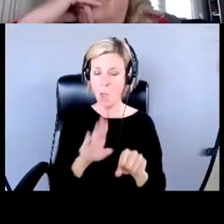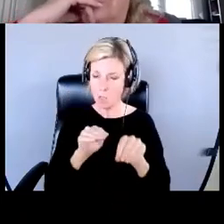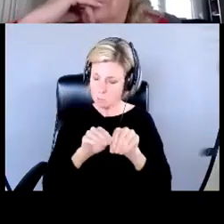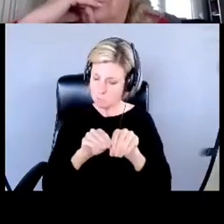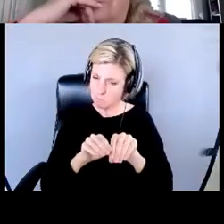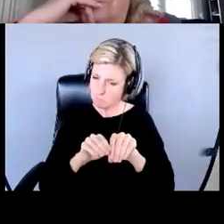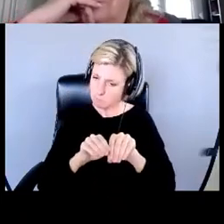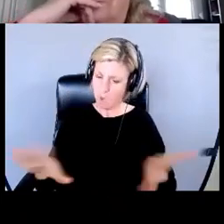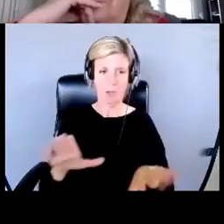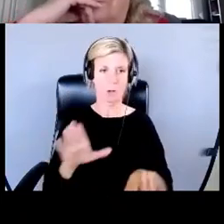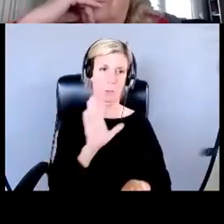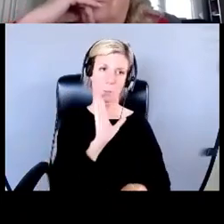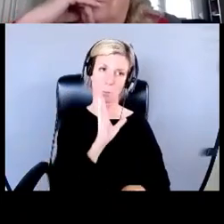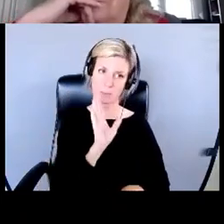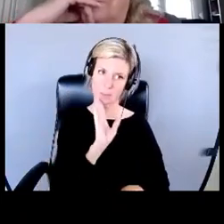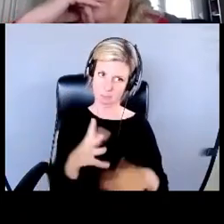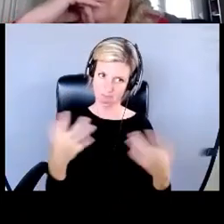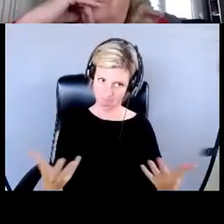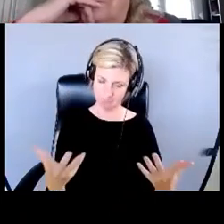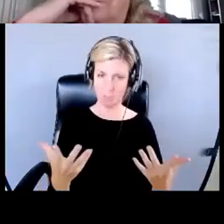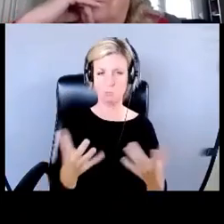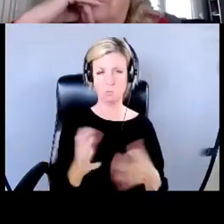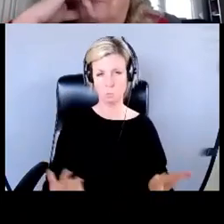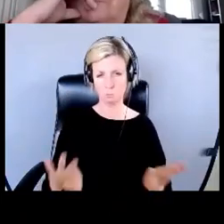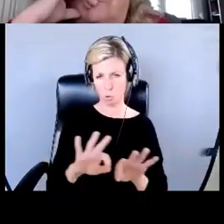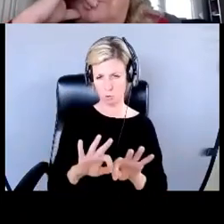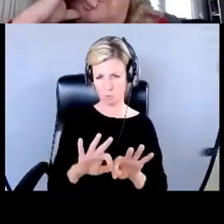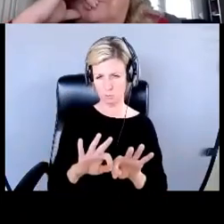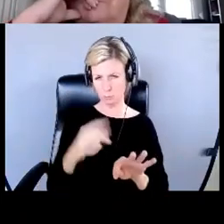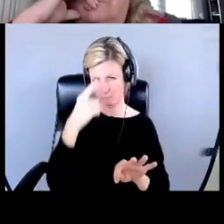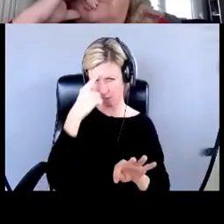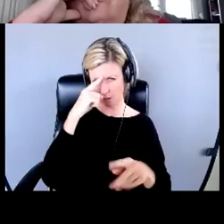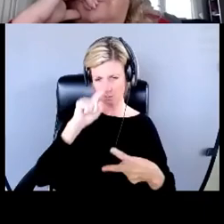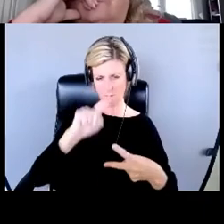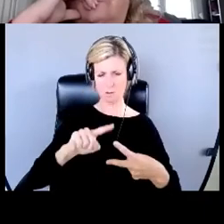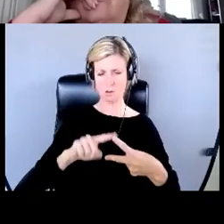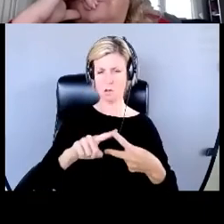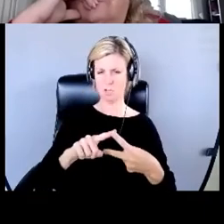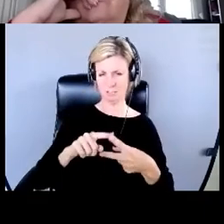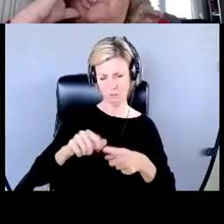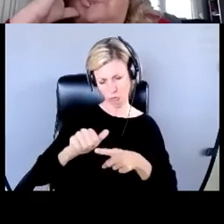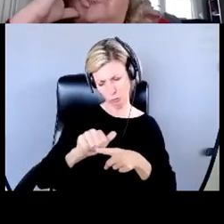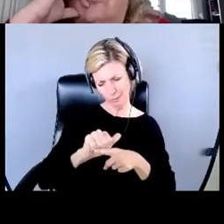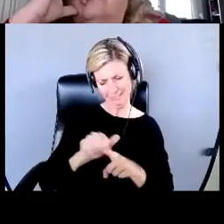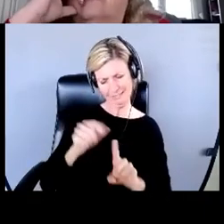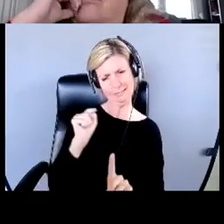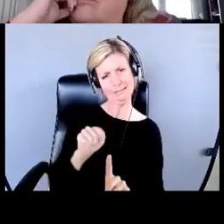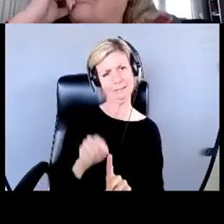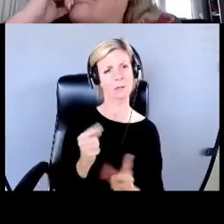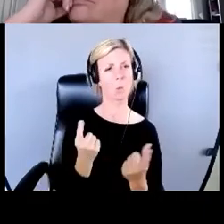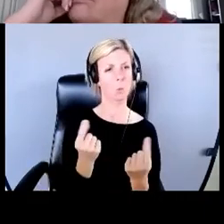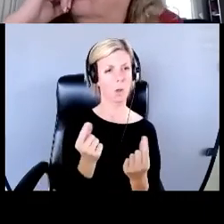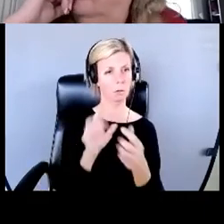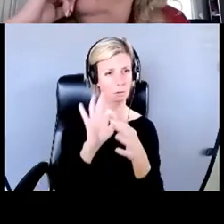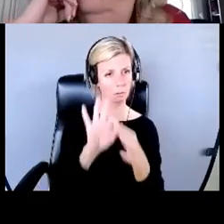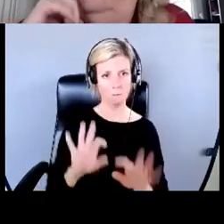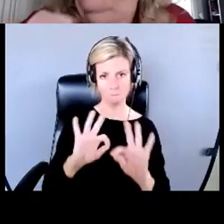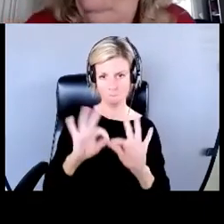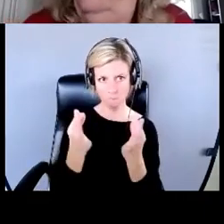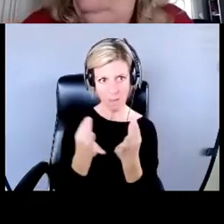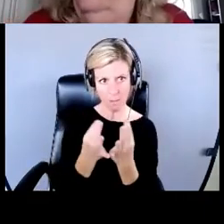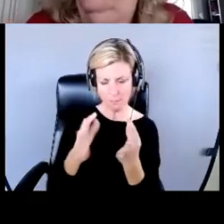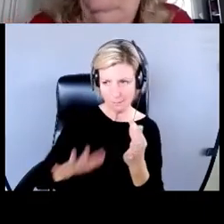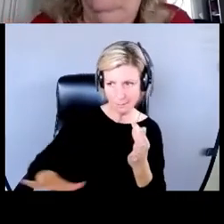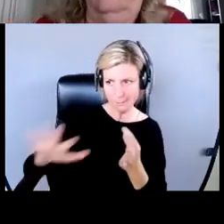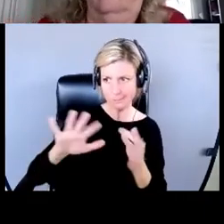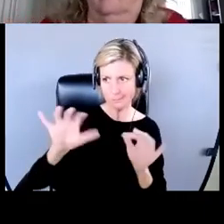what kind of training do people really need around understanding family dynamics, understanding issues of